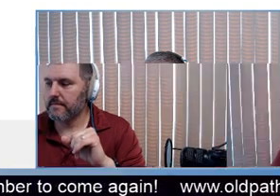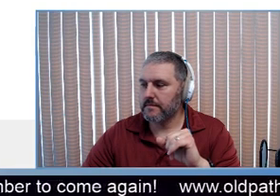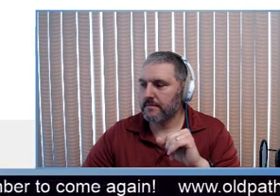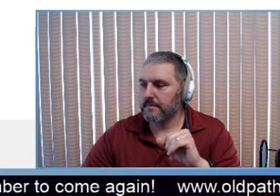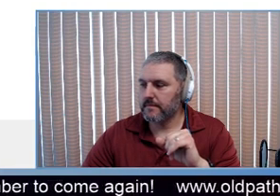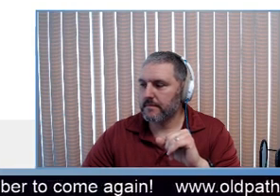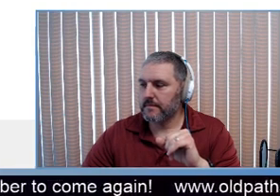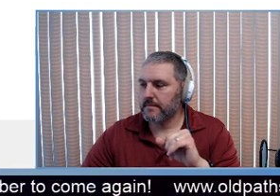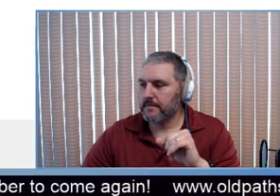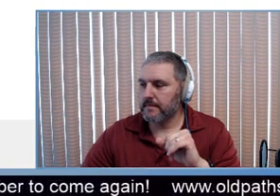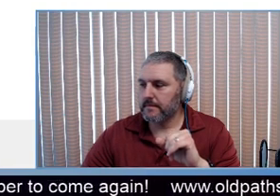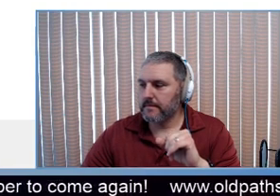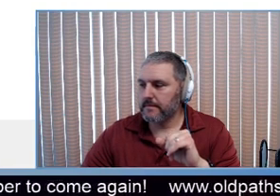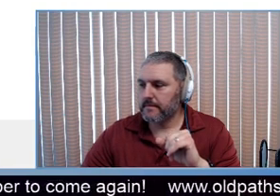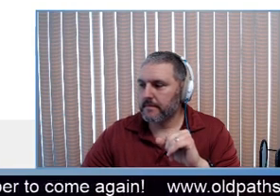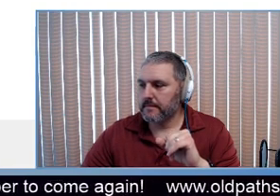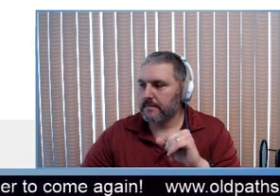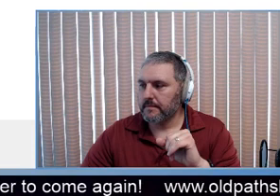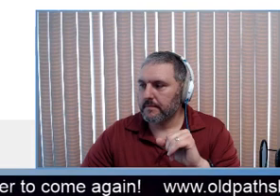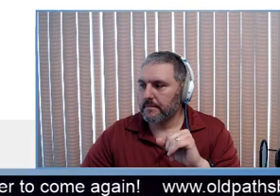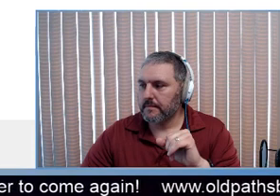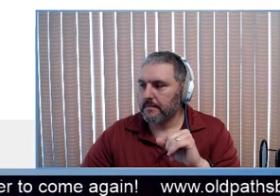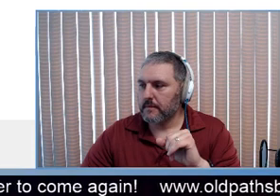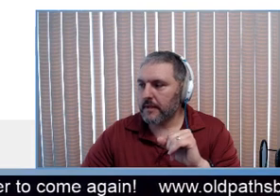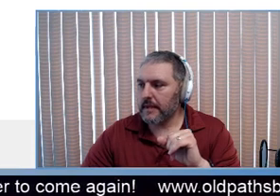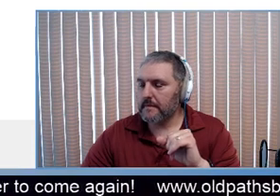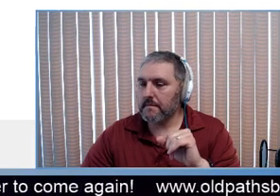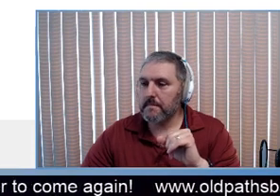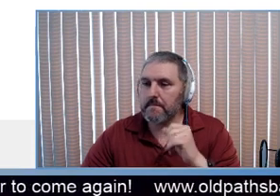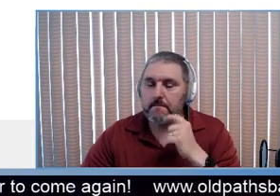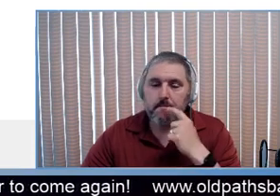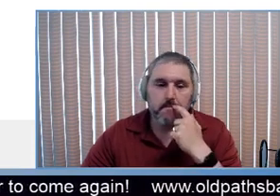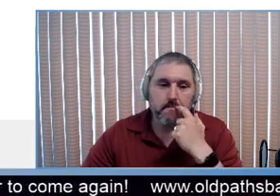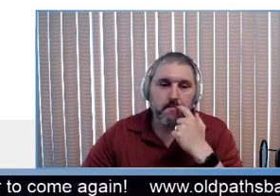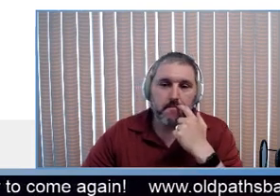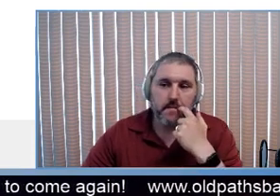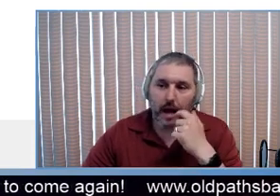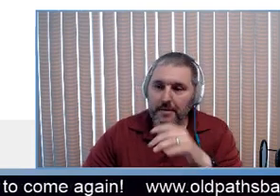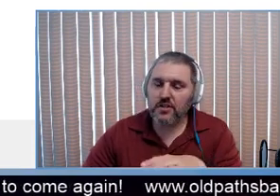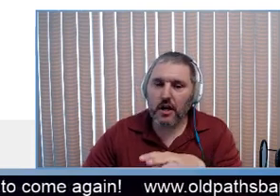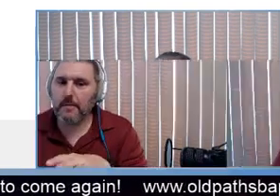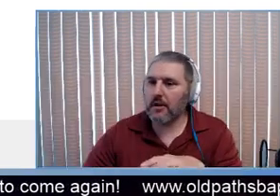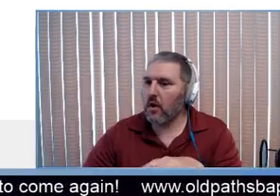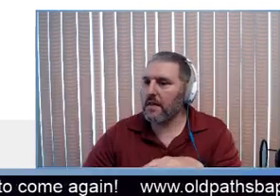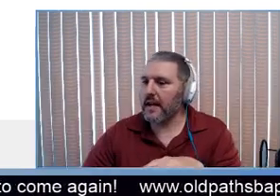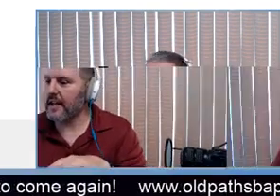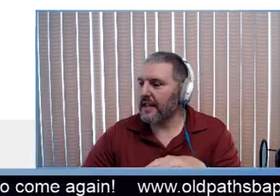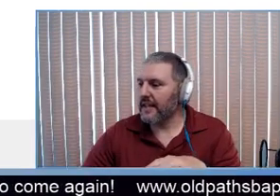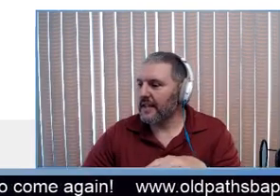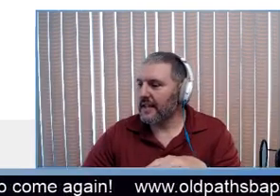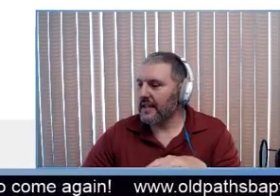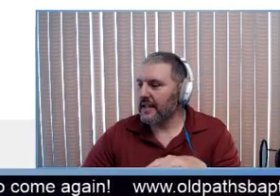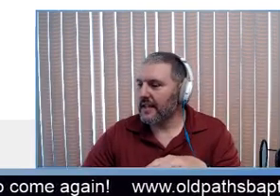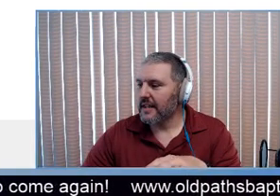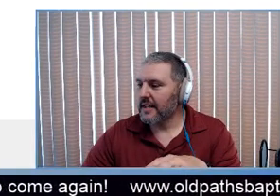Right? I'm going to talk about all